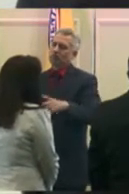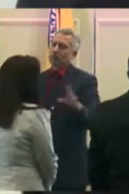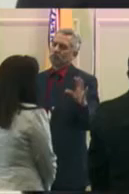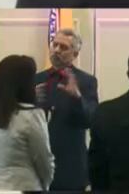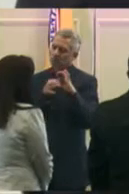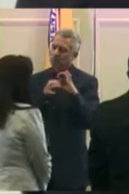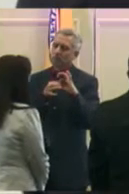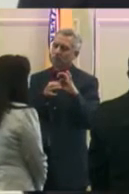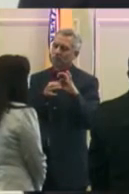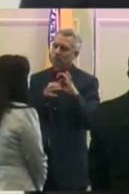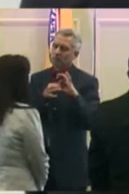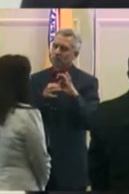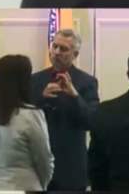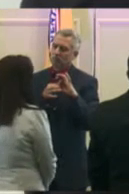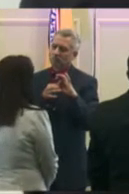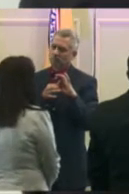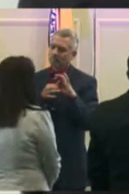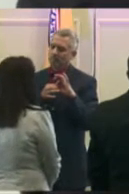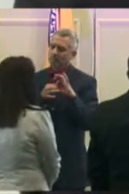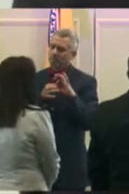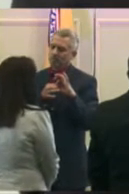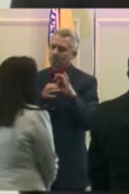Doesn't matter what we've done.